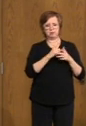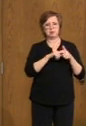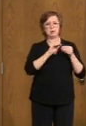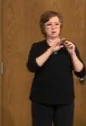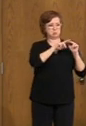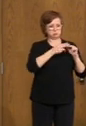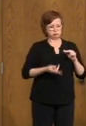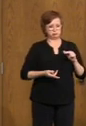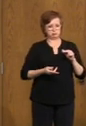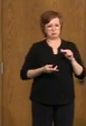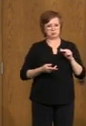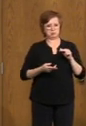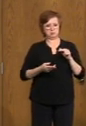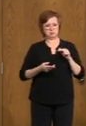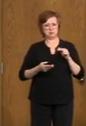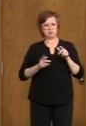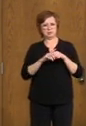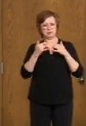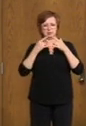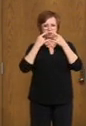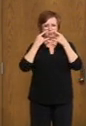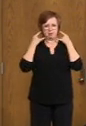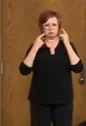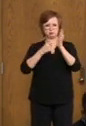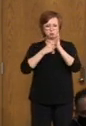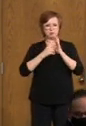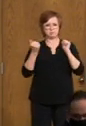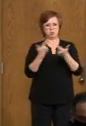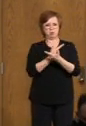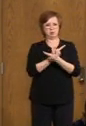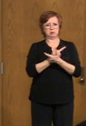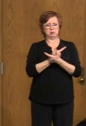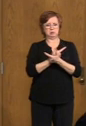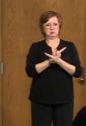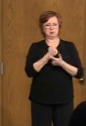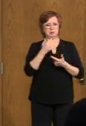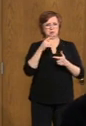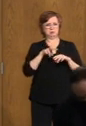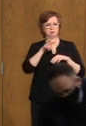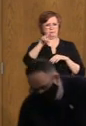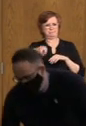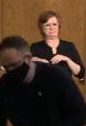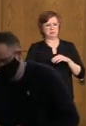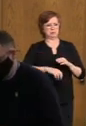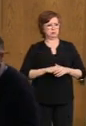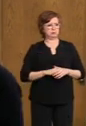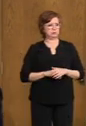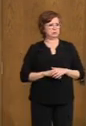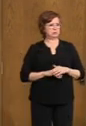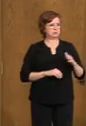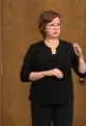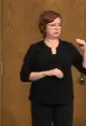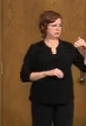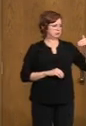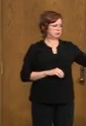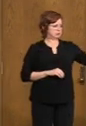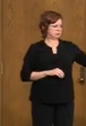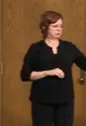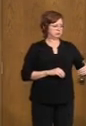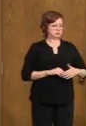two, do you think they're jumping the gun on releasing the mask mandate? So,